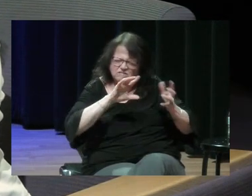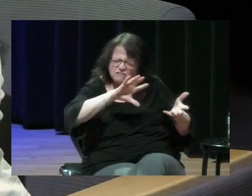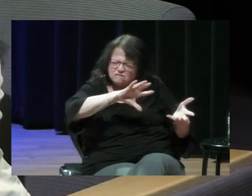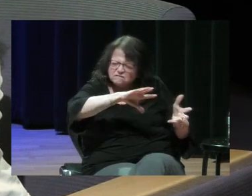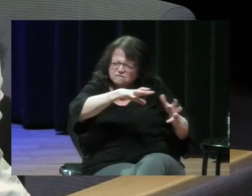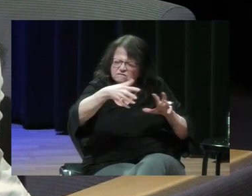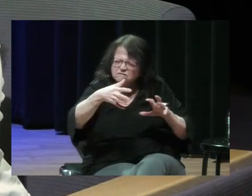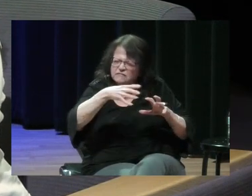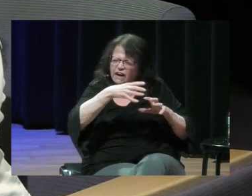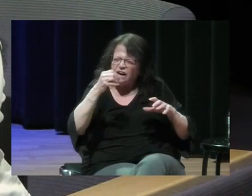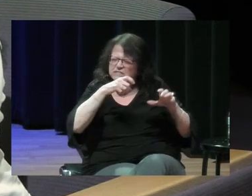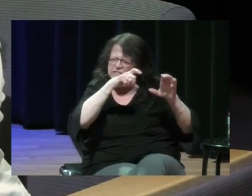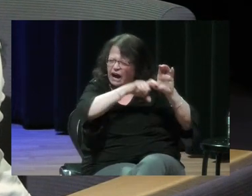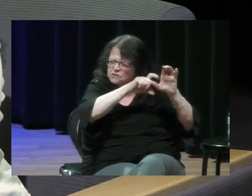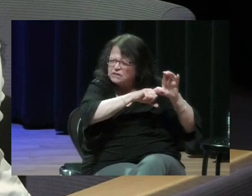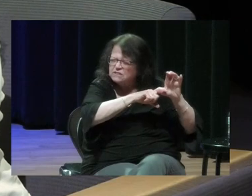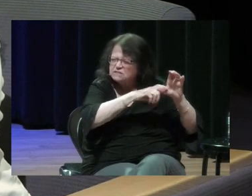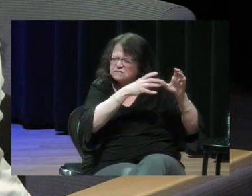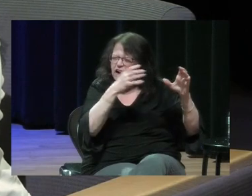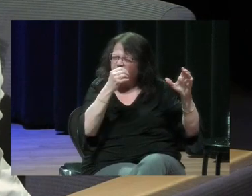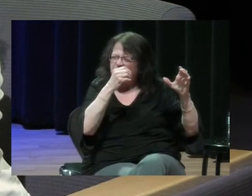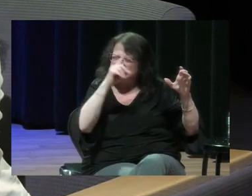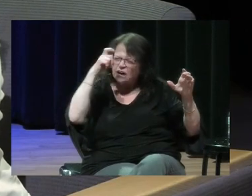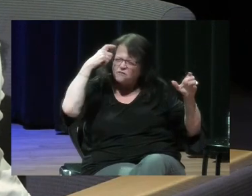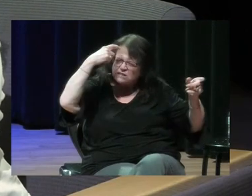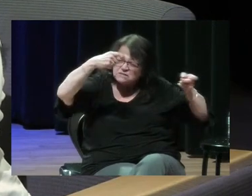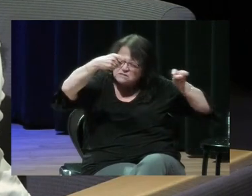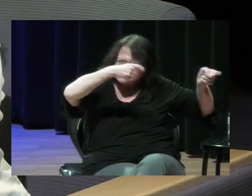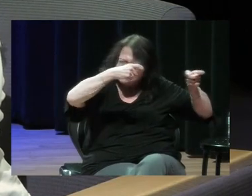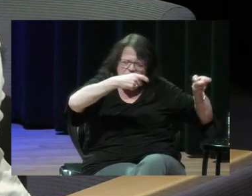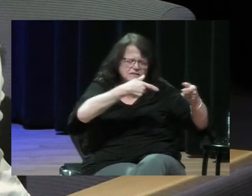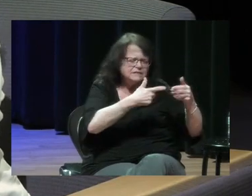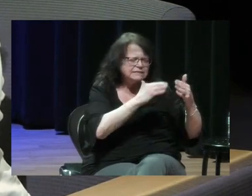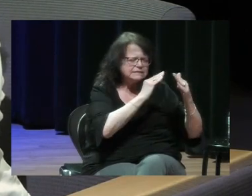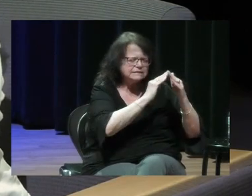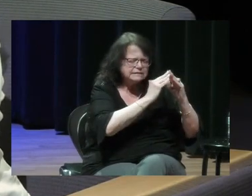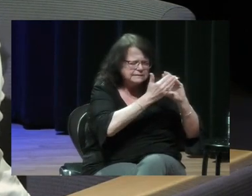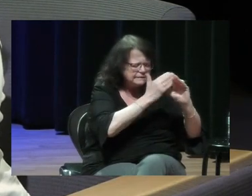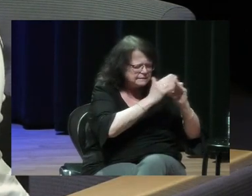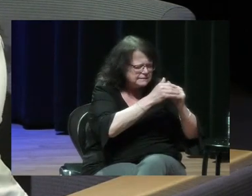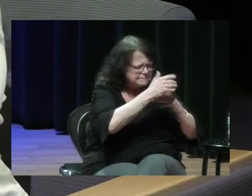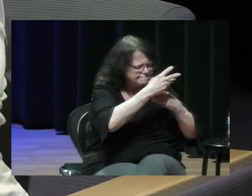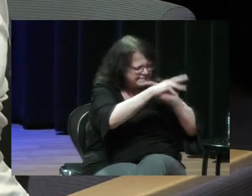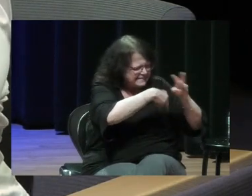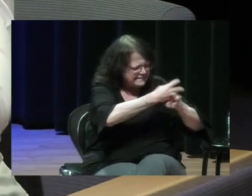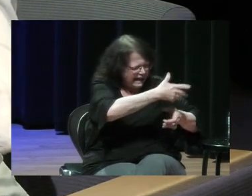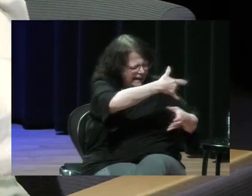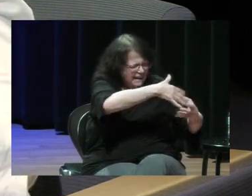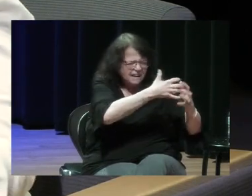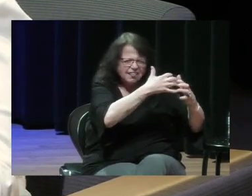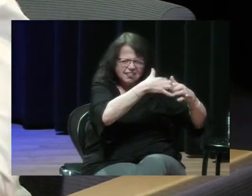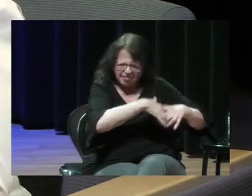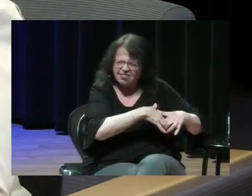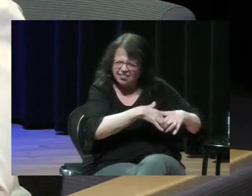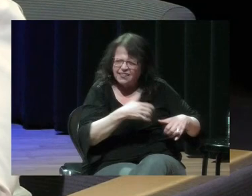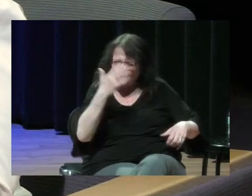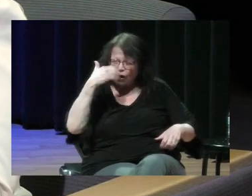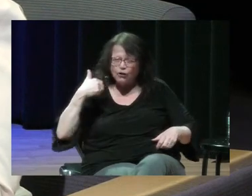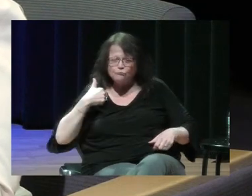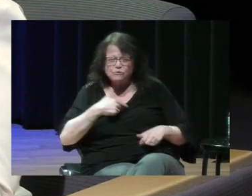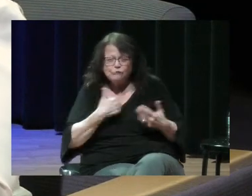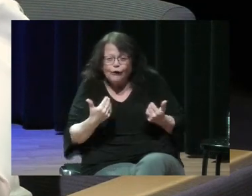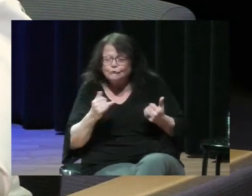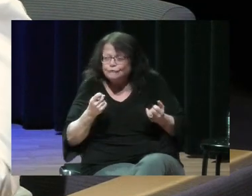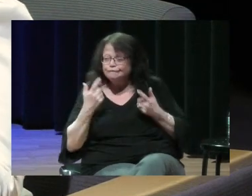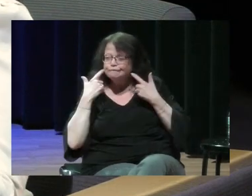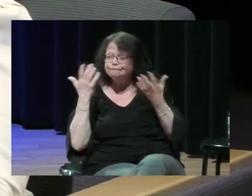communism, civil society breaks down. And I think we take for granted that we are just sitting in the heart of civil society